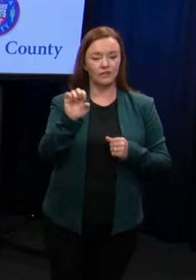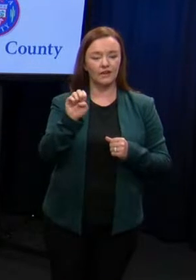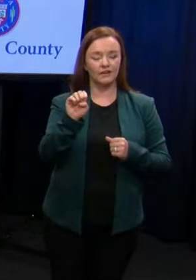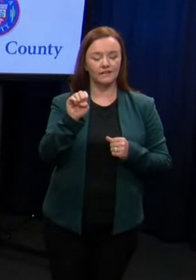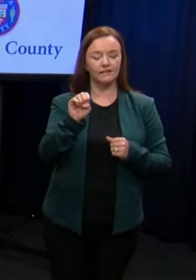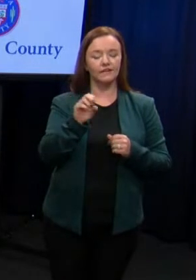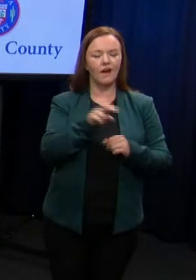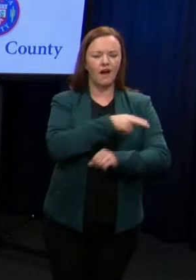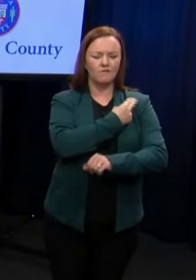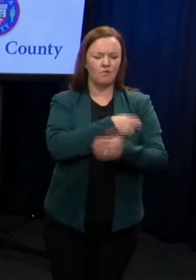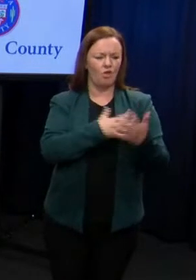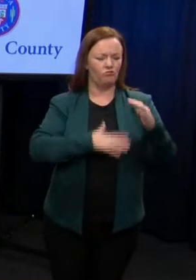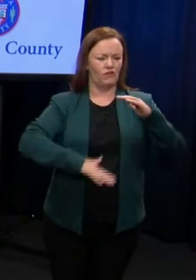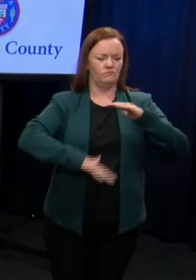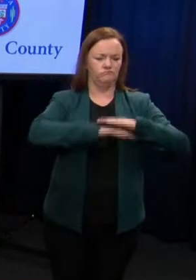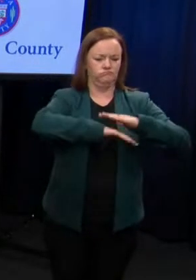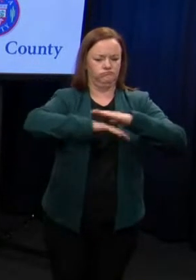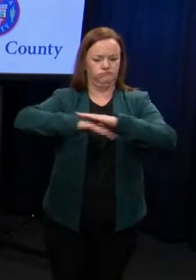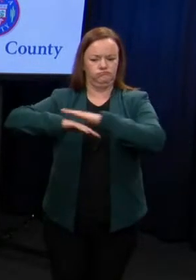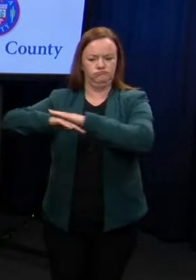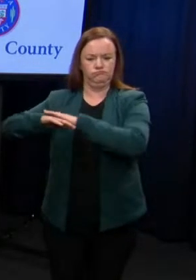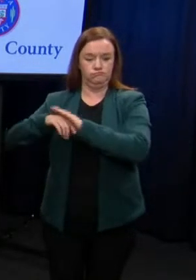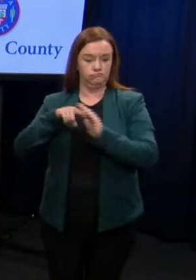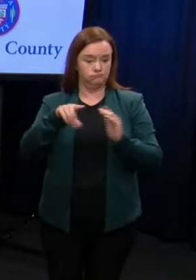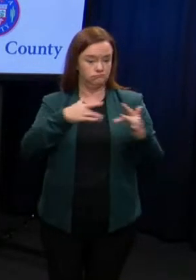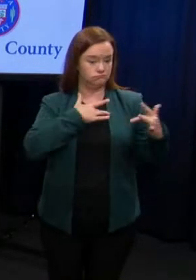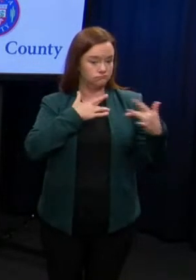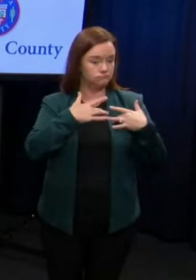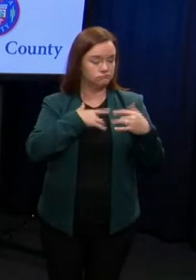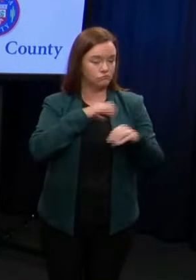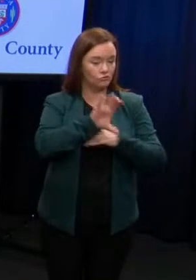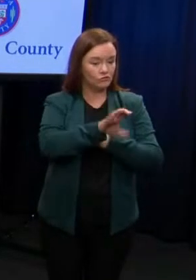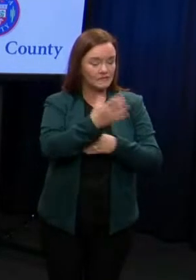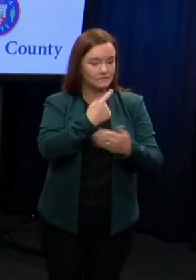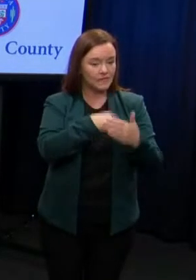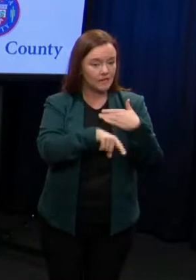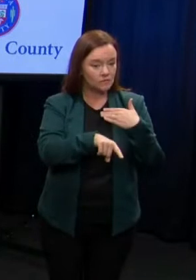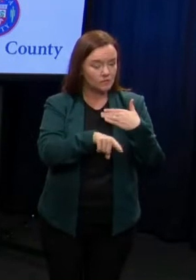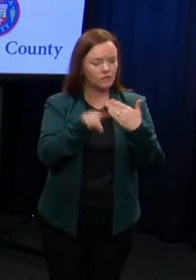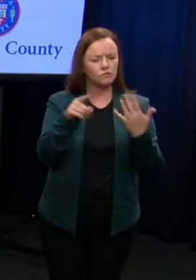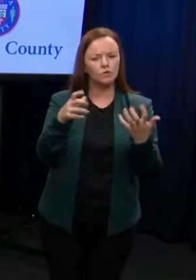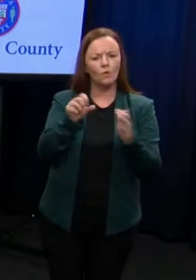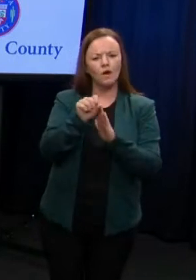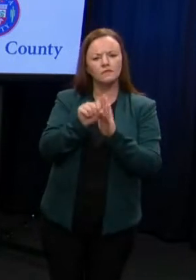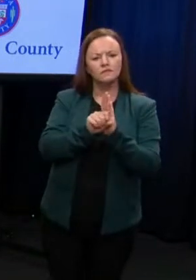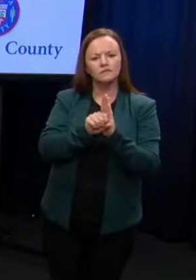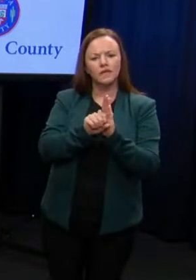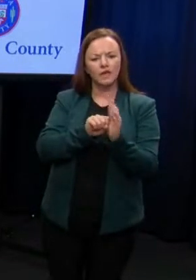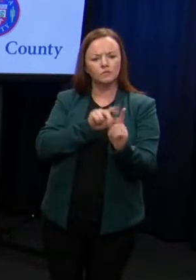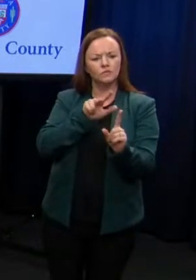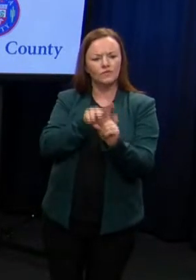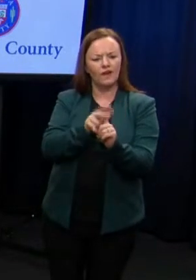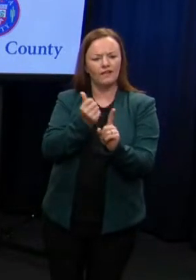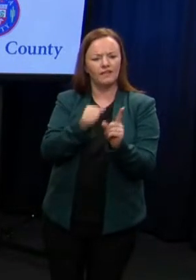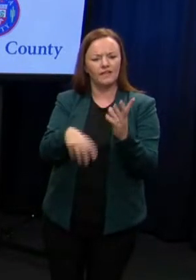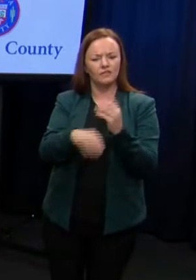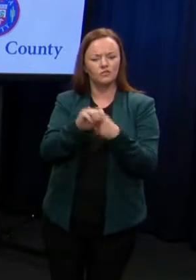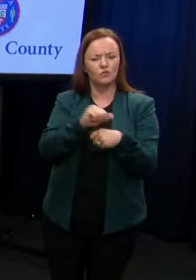hospitals already full, how worried are you with Christmas next week, and would you want the state to file any additional COVID mitigation